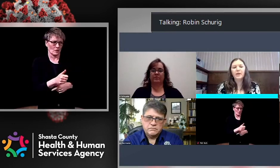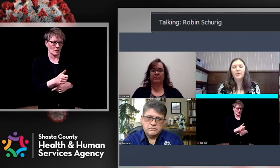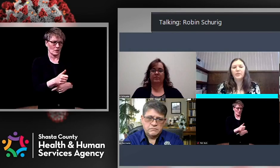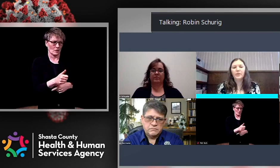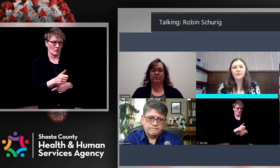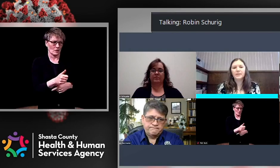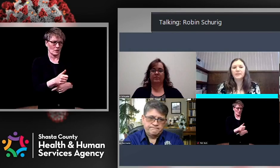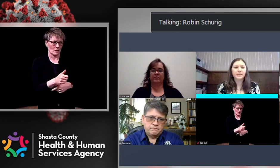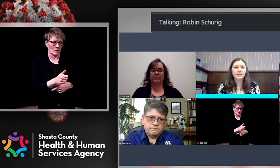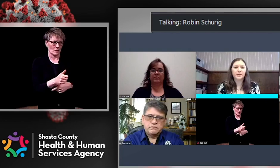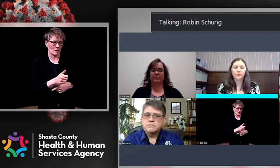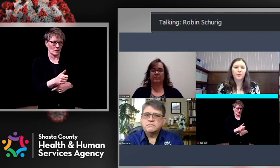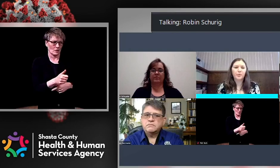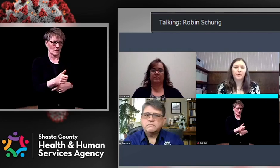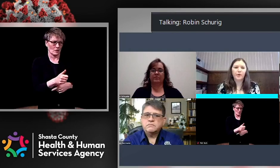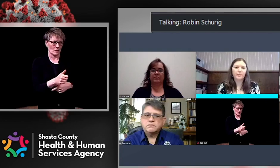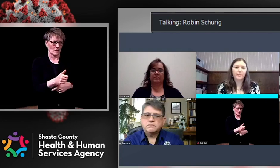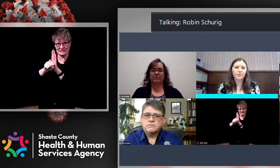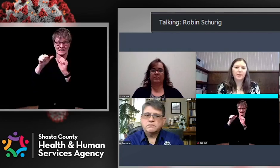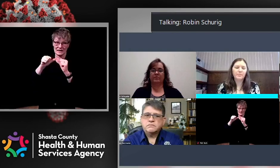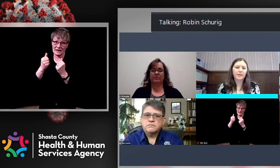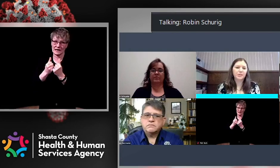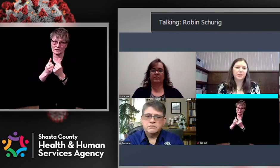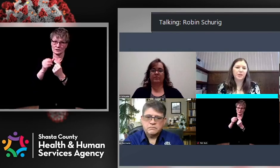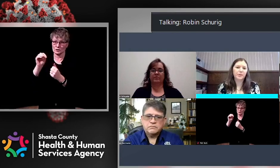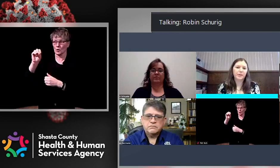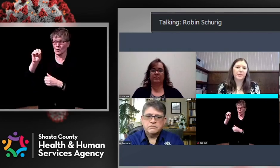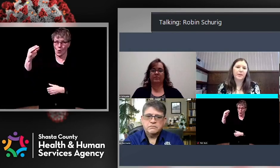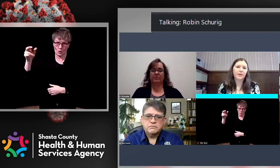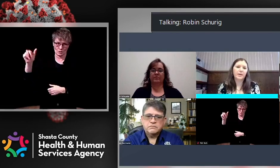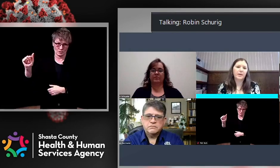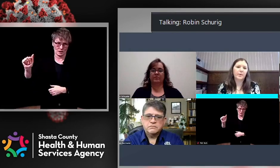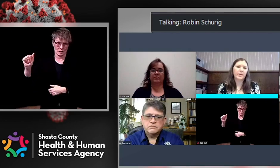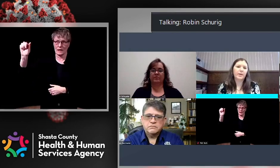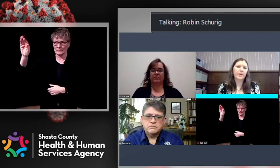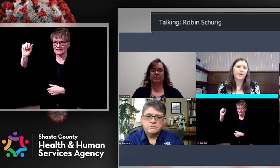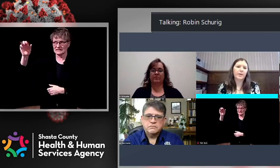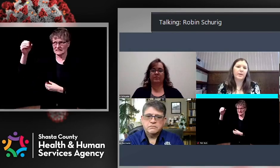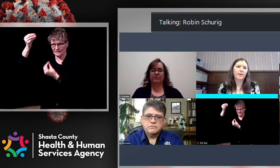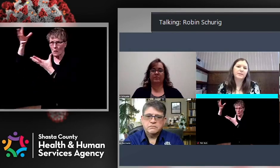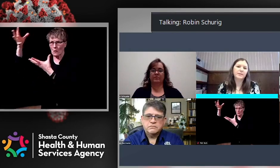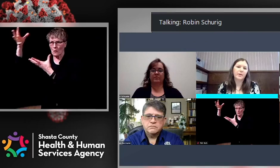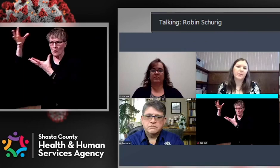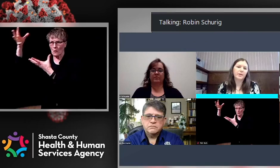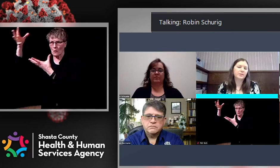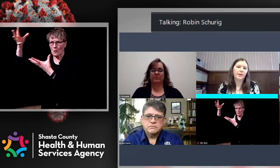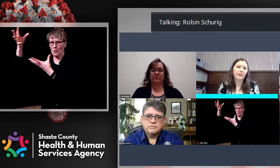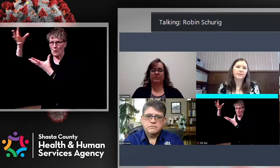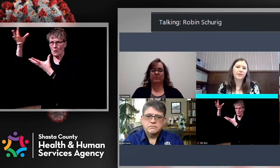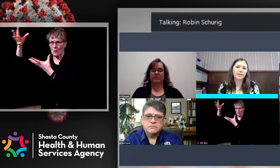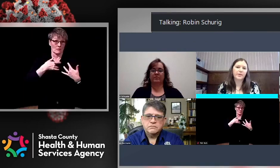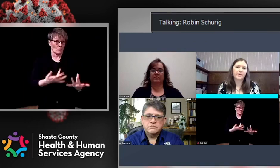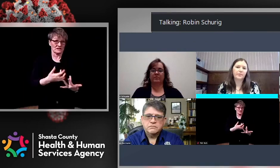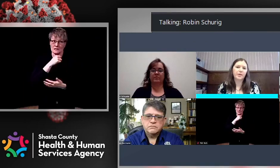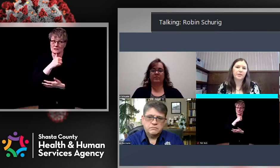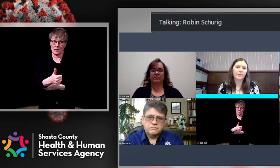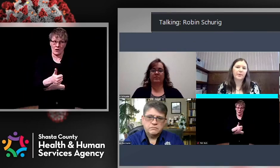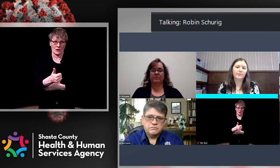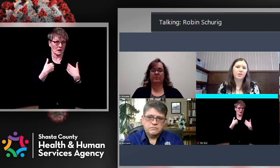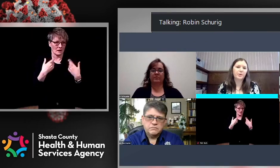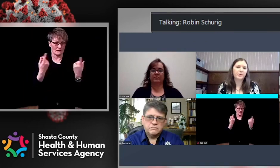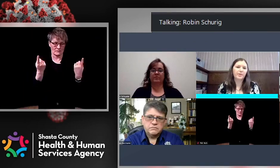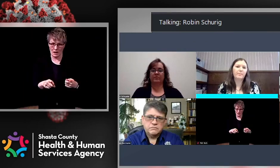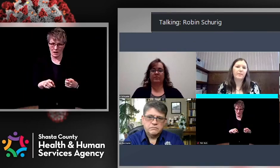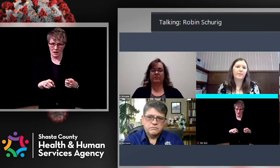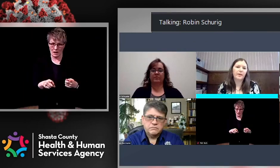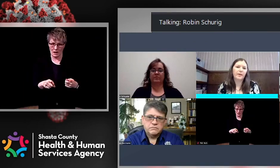ABC. Those instances are few and far between, because generally when we engage with a business, they want to at least hear the information